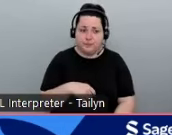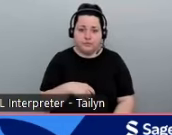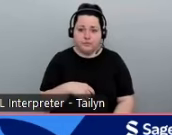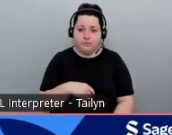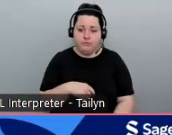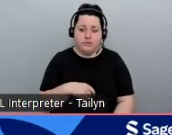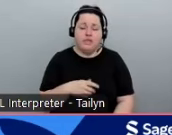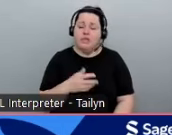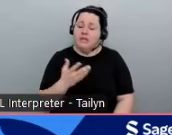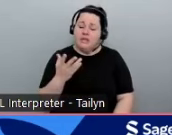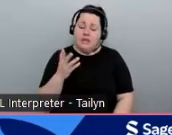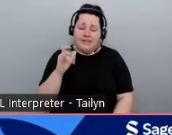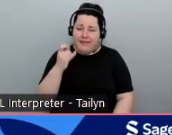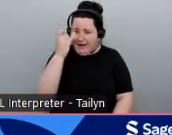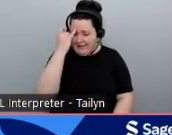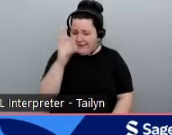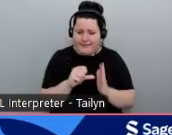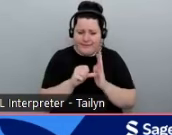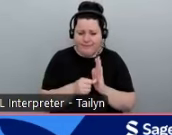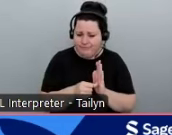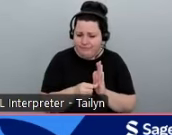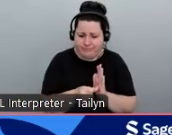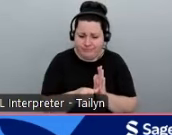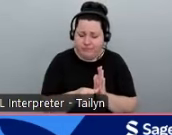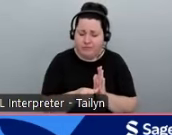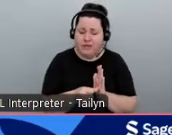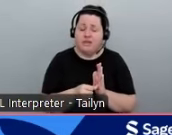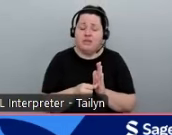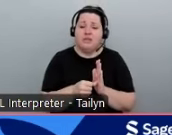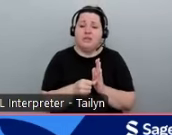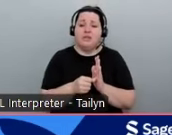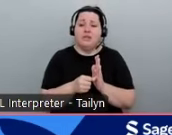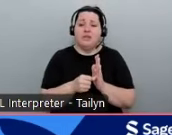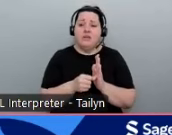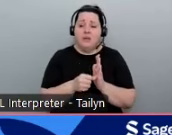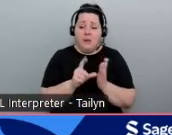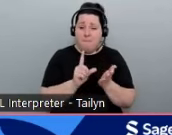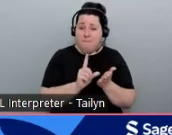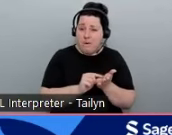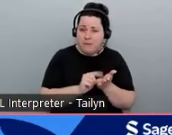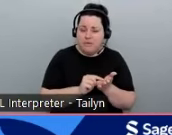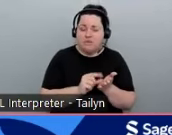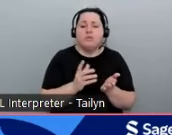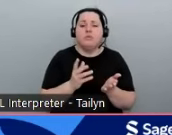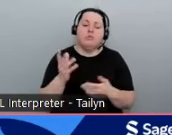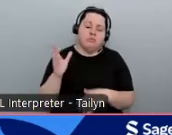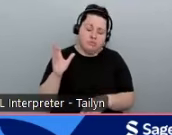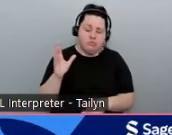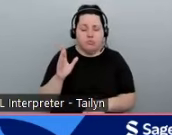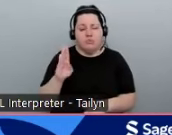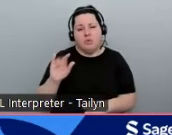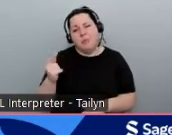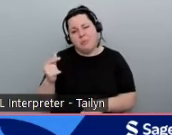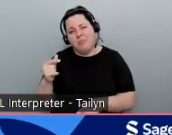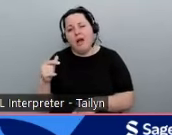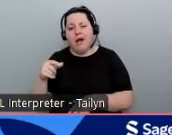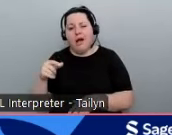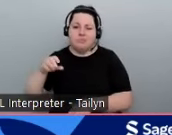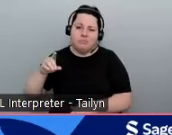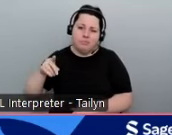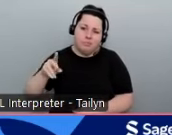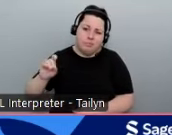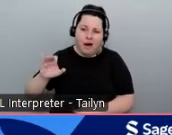reiterate the idea of, you know, part of publishing, I mean, less so with blog posts and podcasts